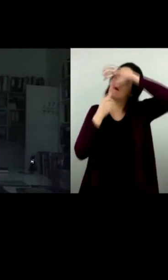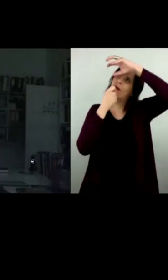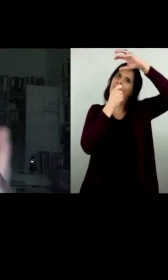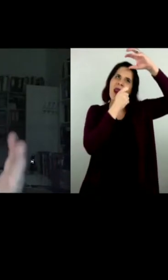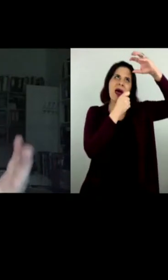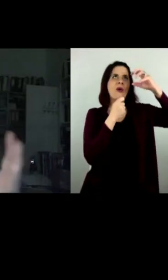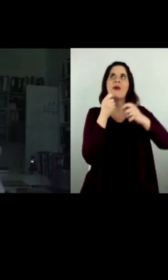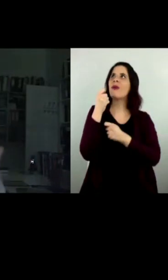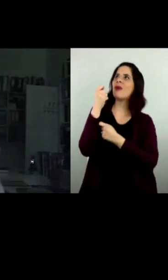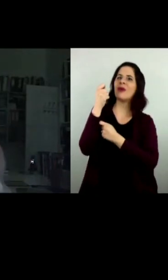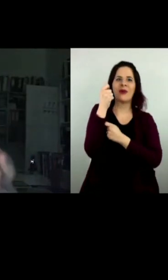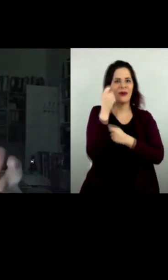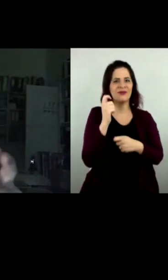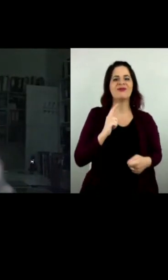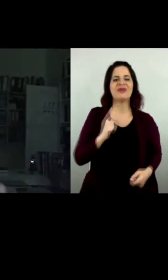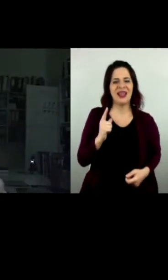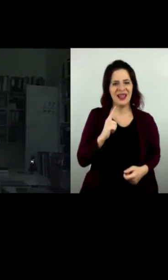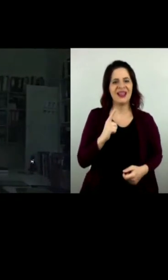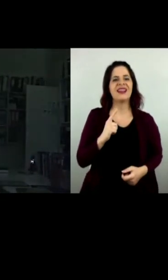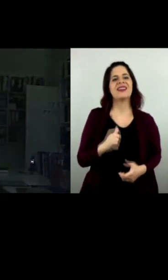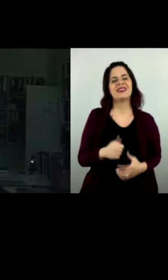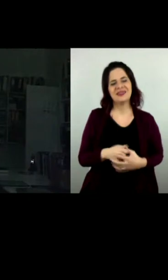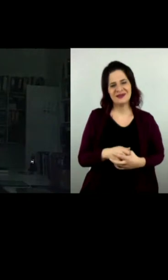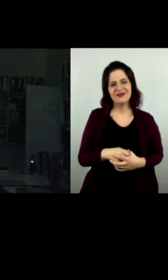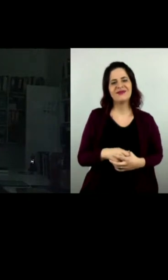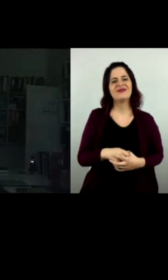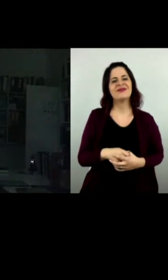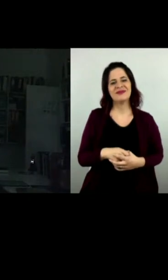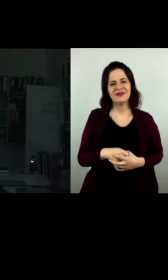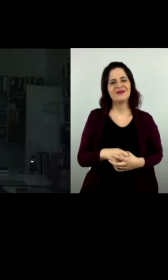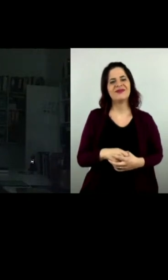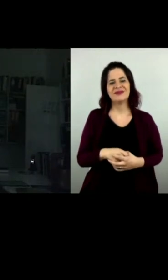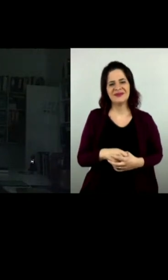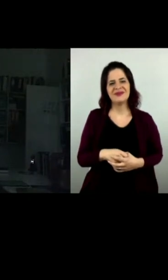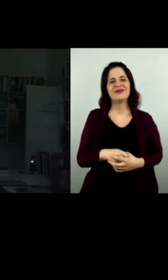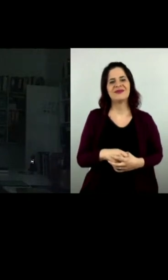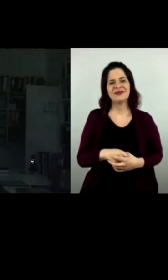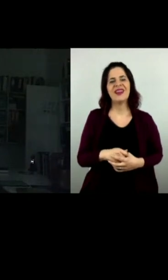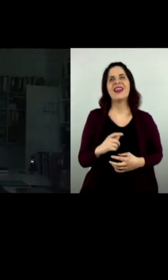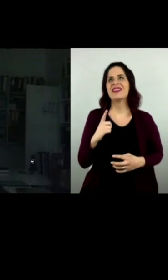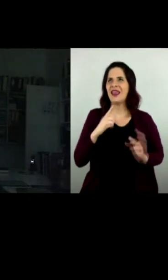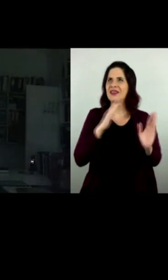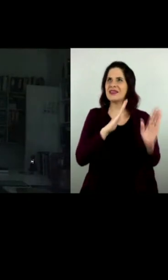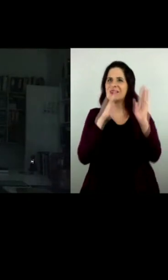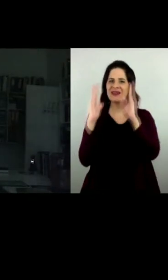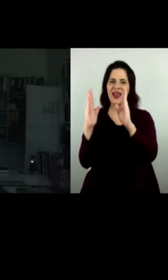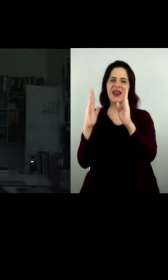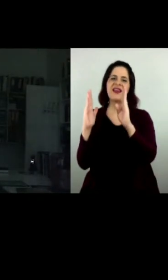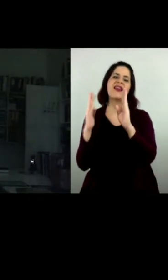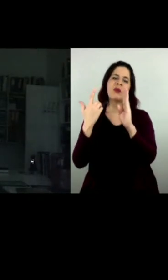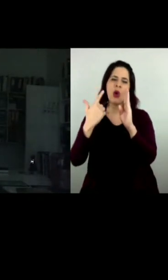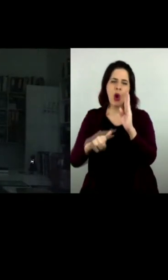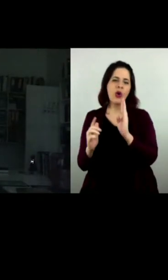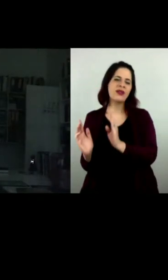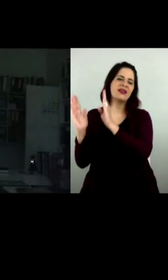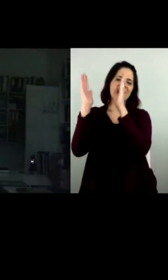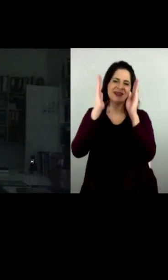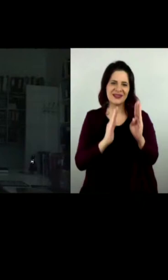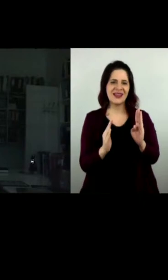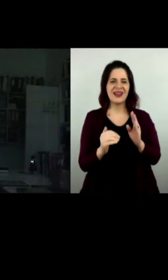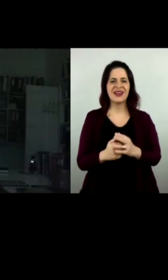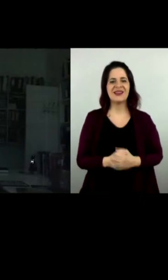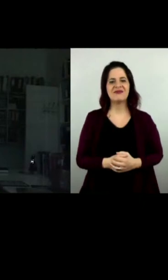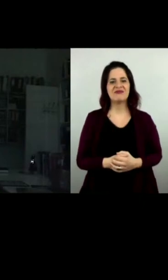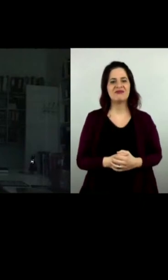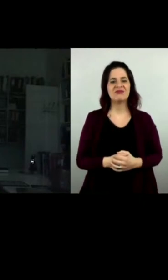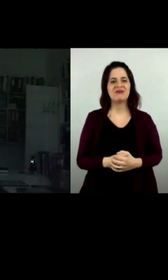from of course Albert's films. Yeah, and then you go to the British film. I didn't know the